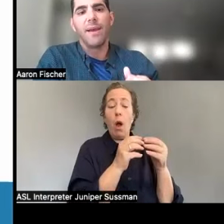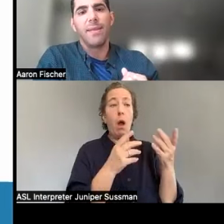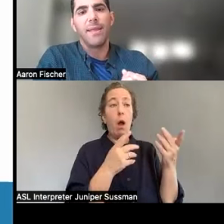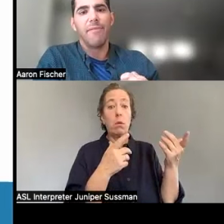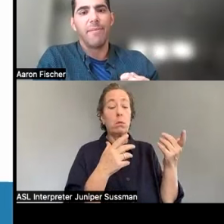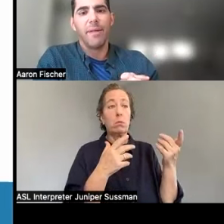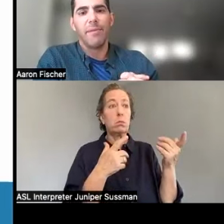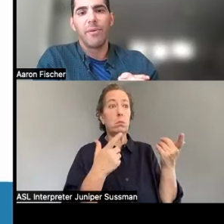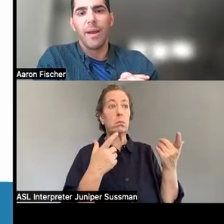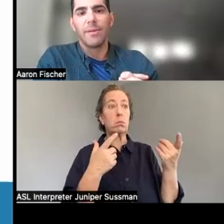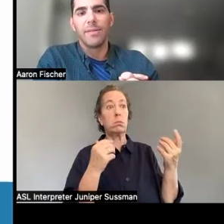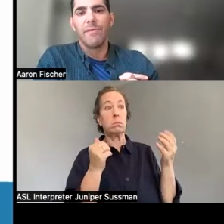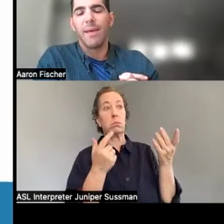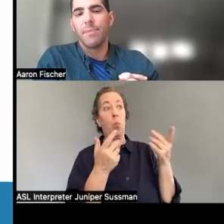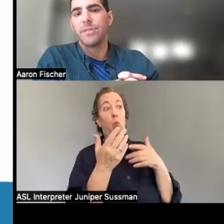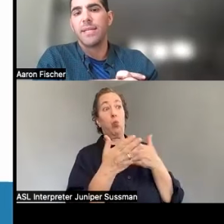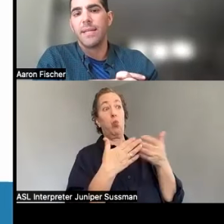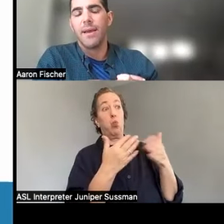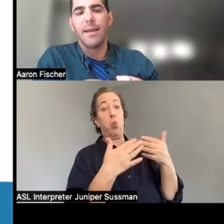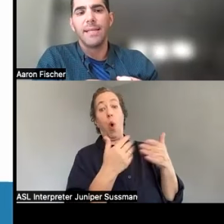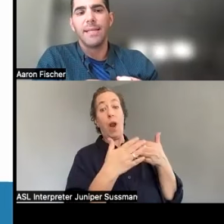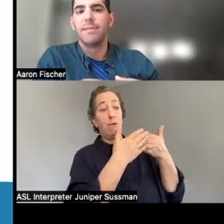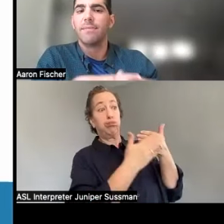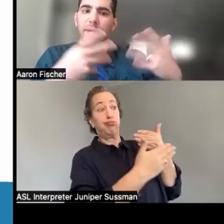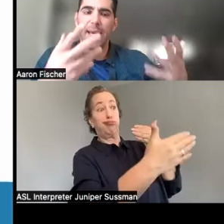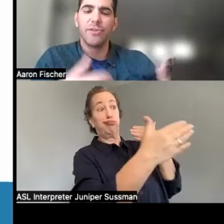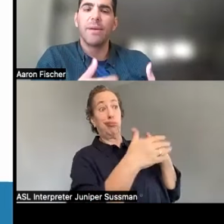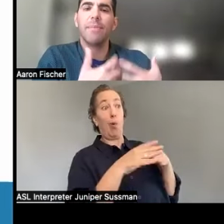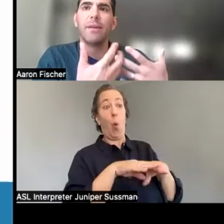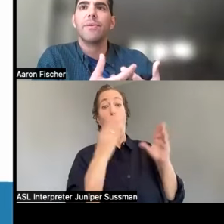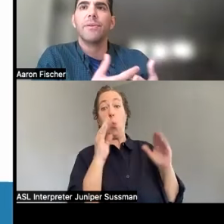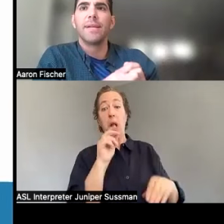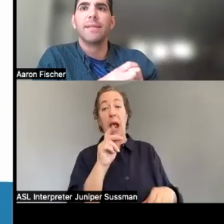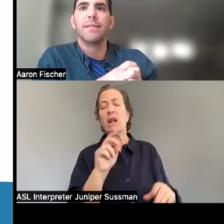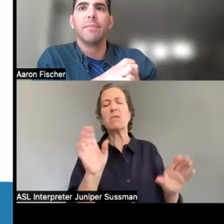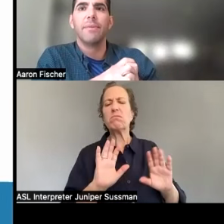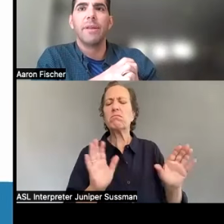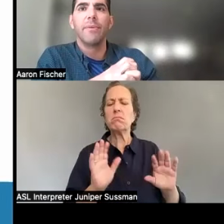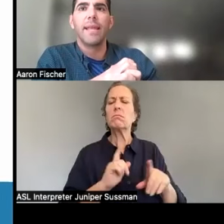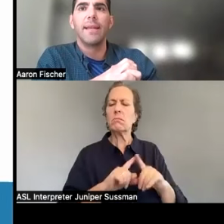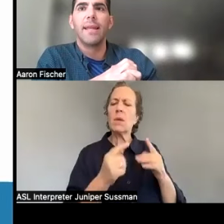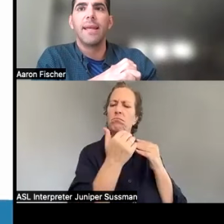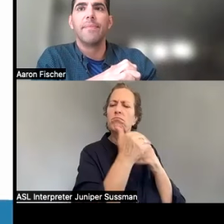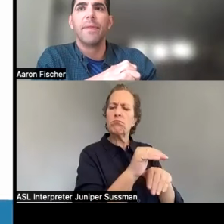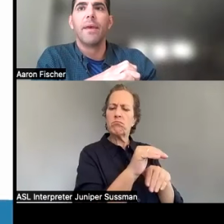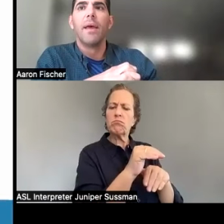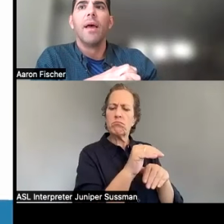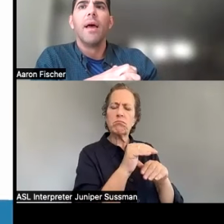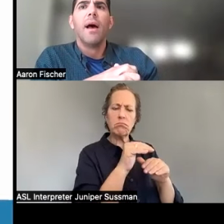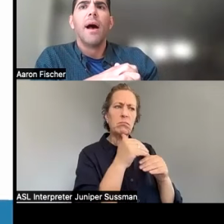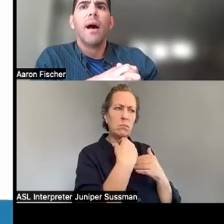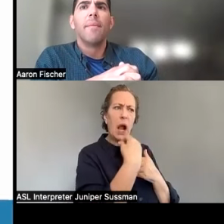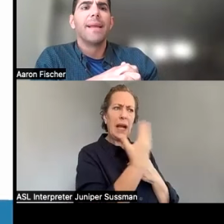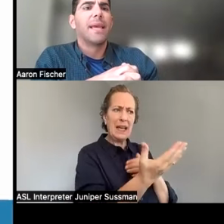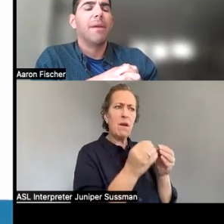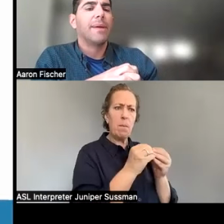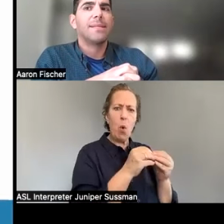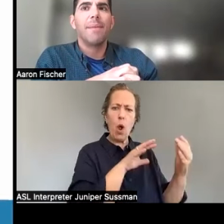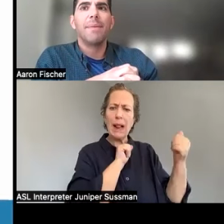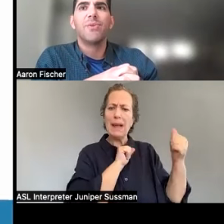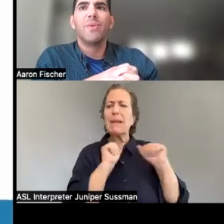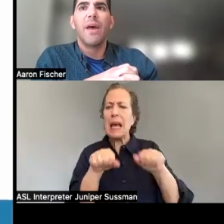period of time that the FMLA requires if that person needs it to get treatment or to address a disability-related need. It